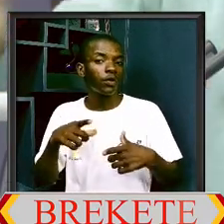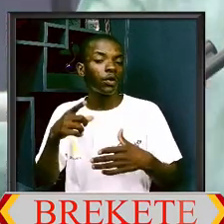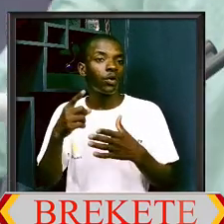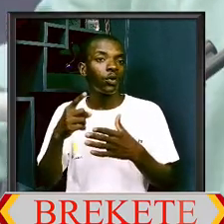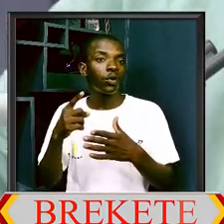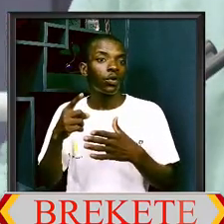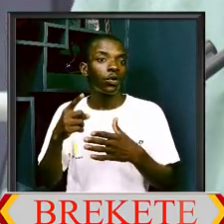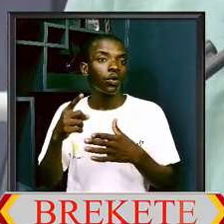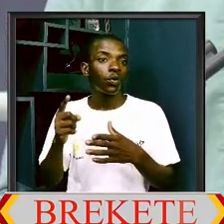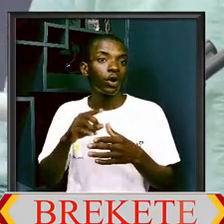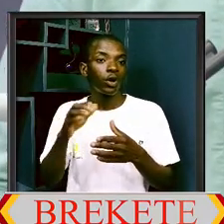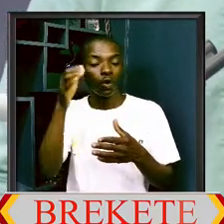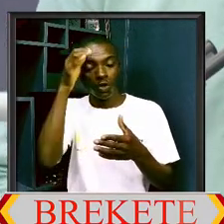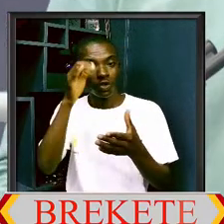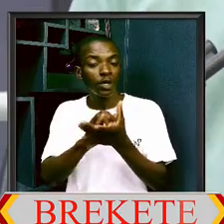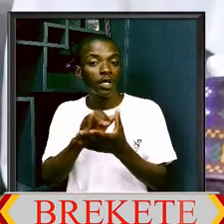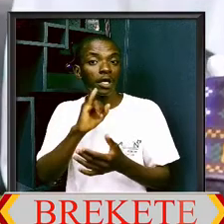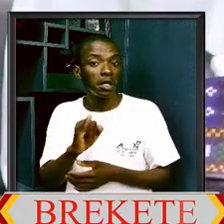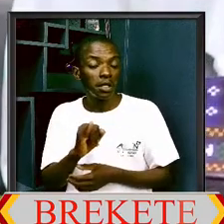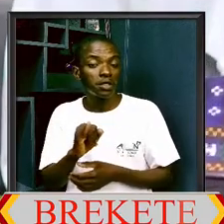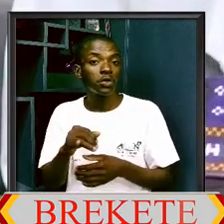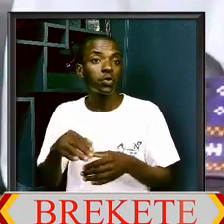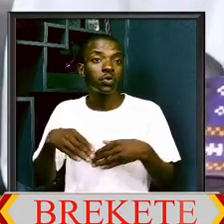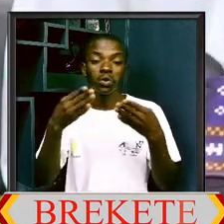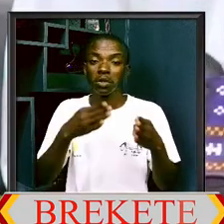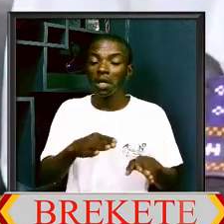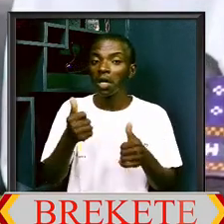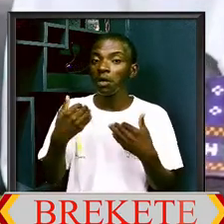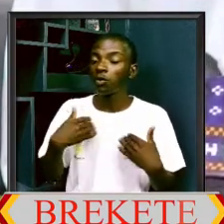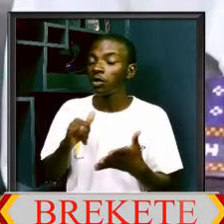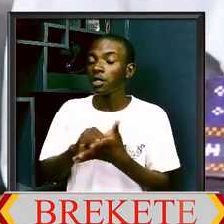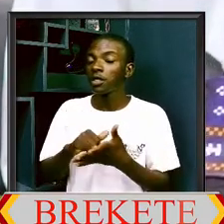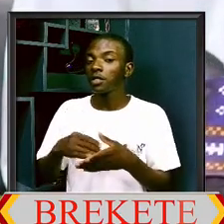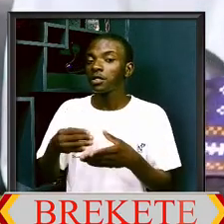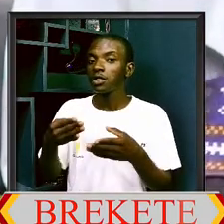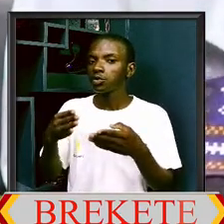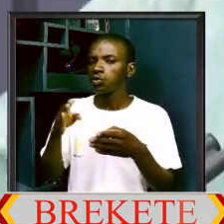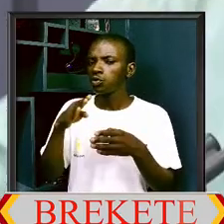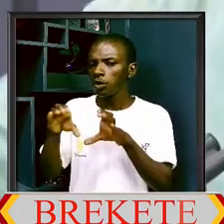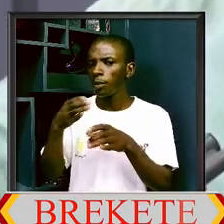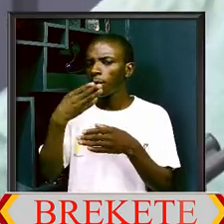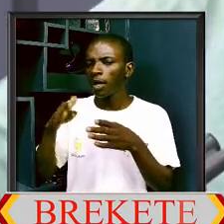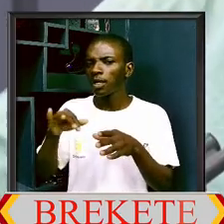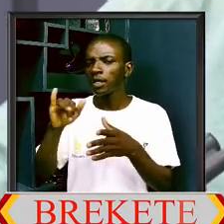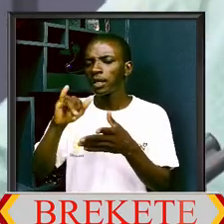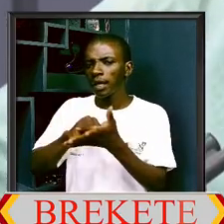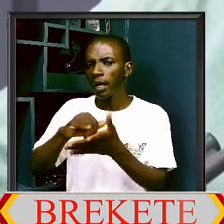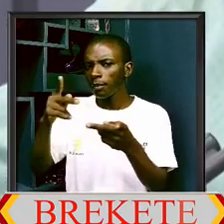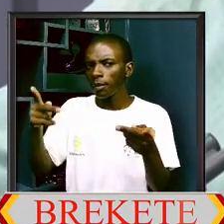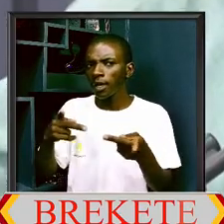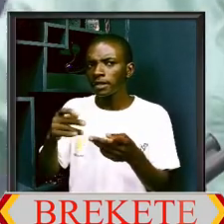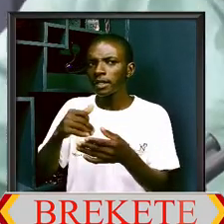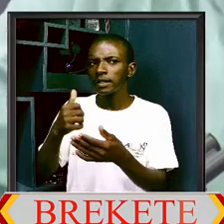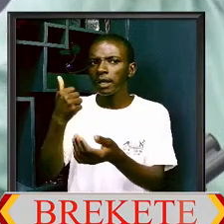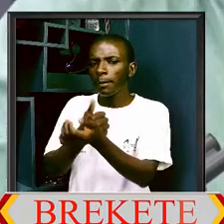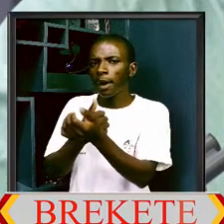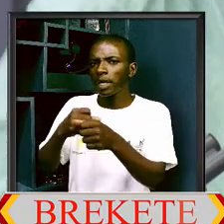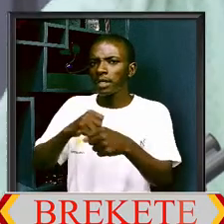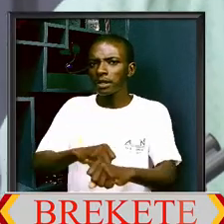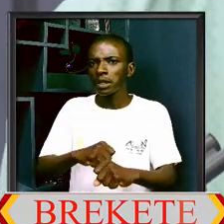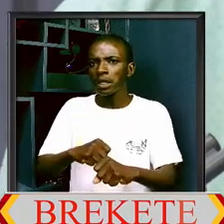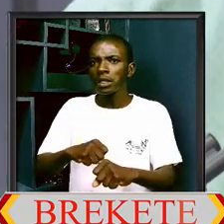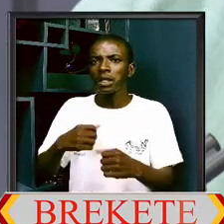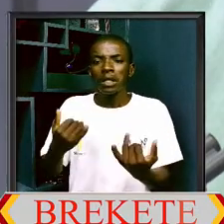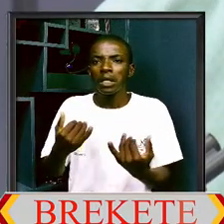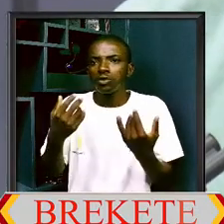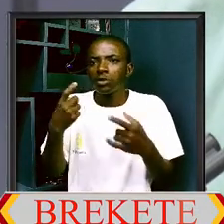I go join them sooner or later anybody where they do you bad make you remember say that place be the permanent s here